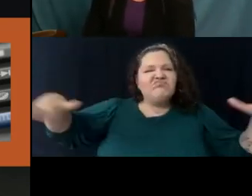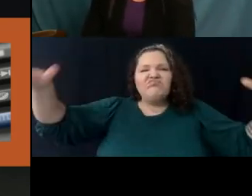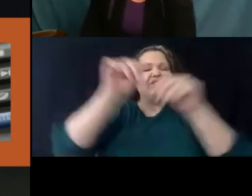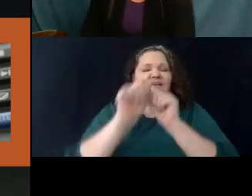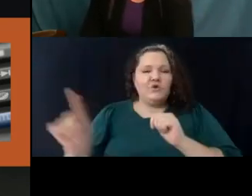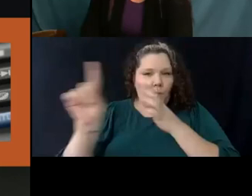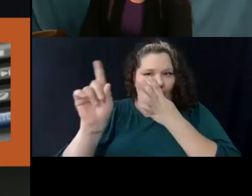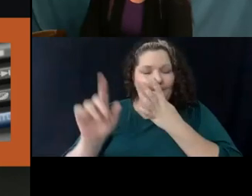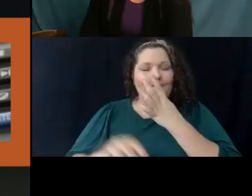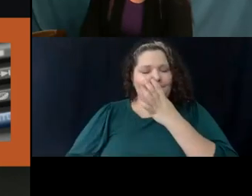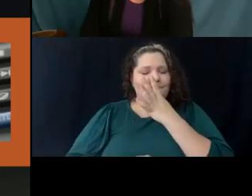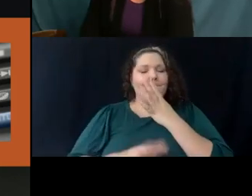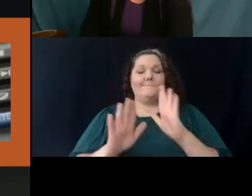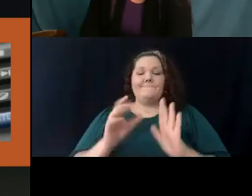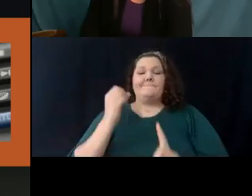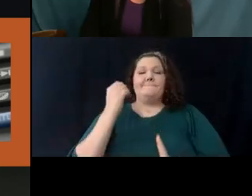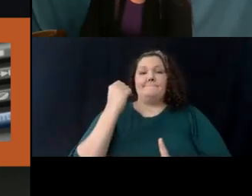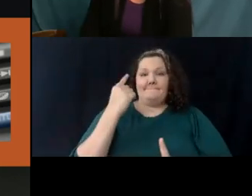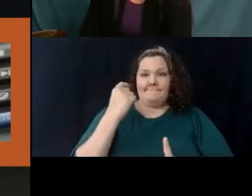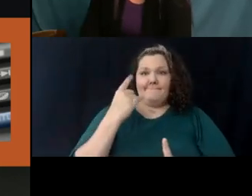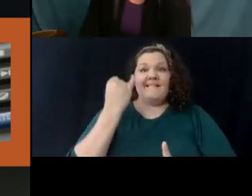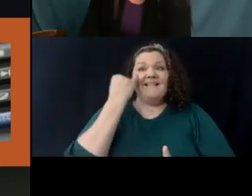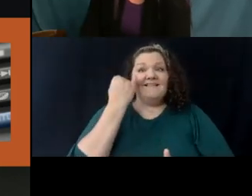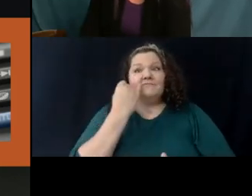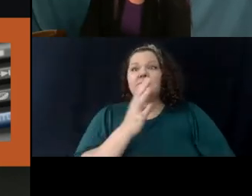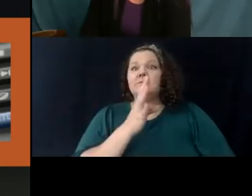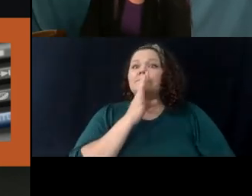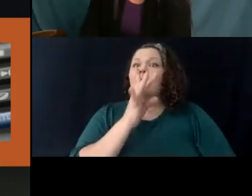are sharing what is happening in the film exactly.